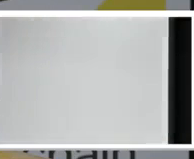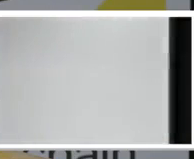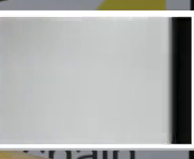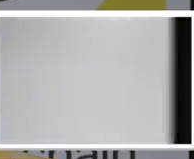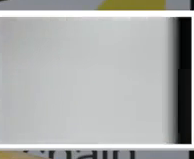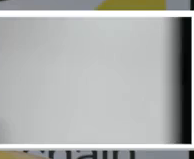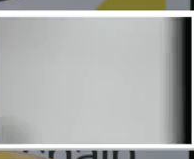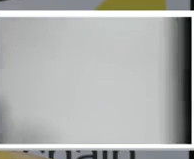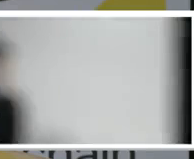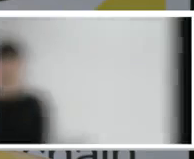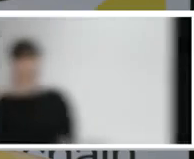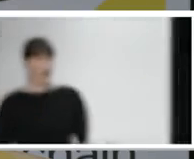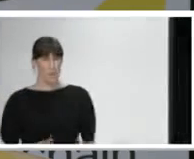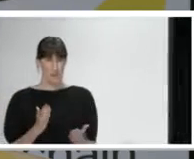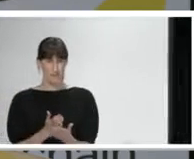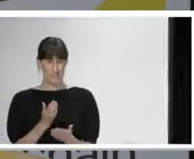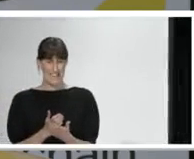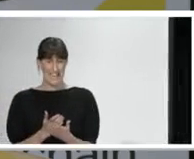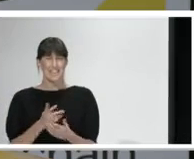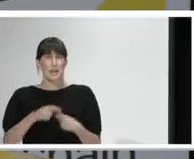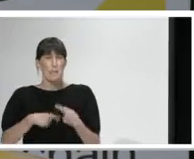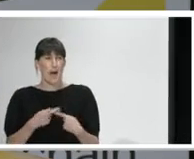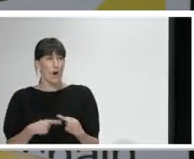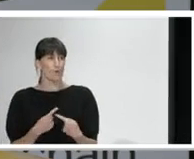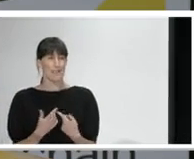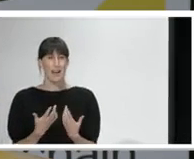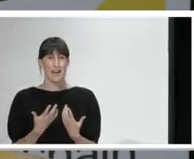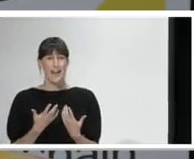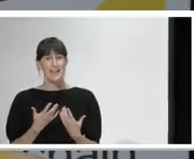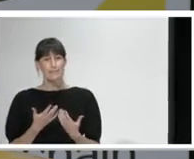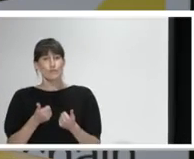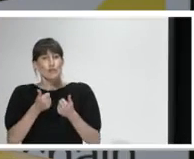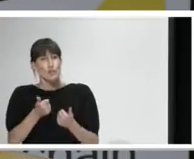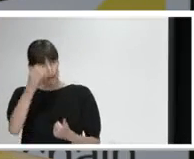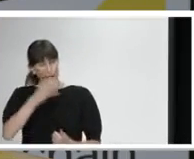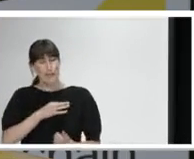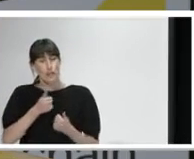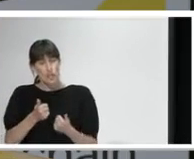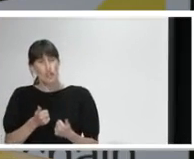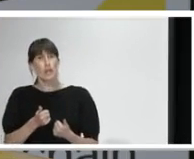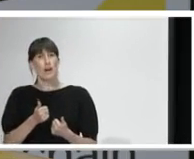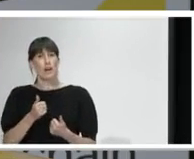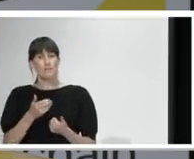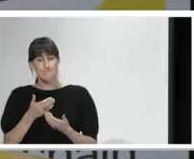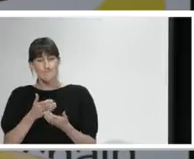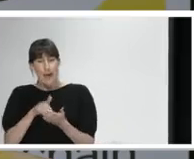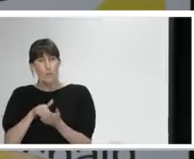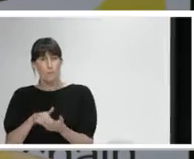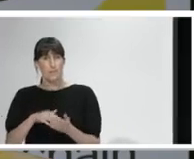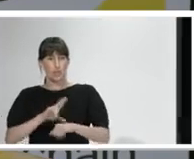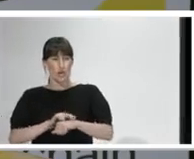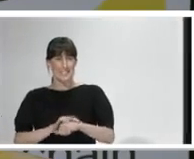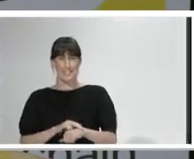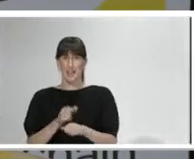promised this funding, they're trying to ramp up for the tsunami of patients that they're expecting after the lockdown. And then they've been told that, and they just